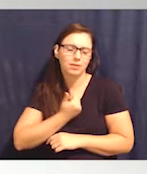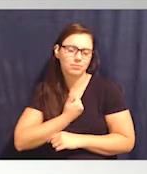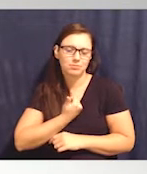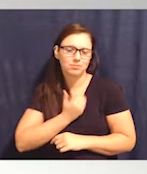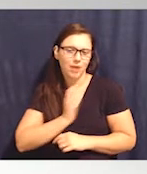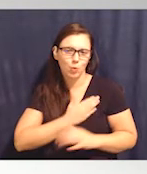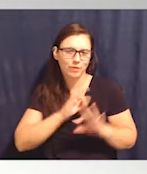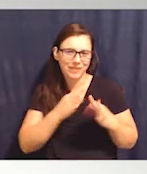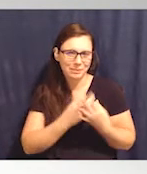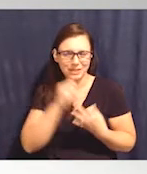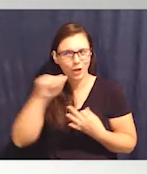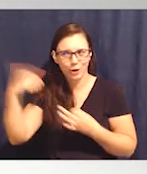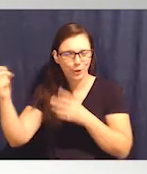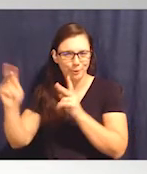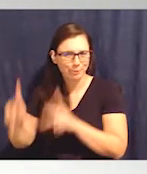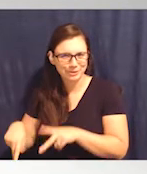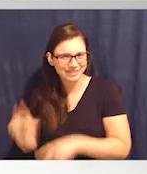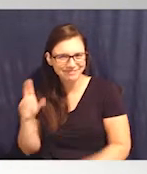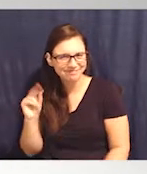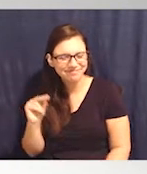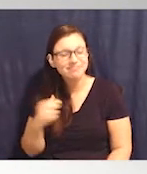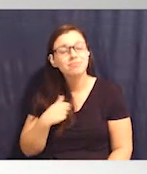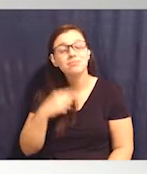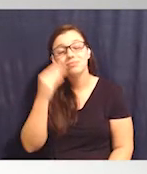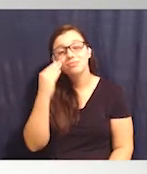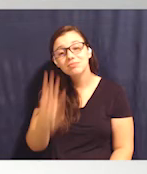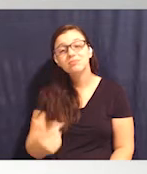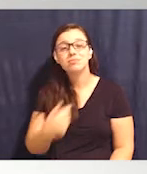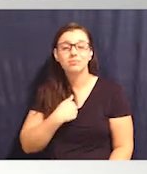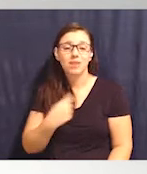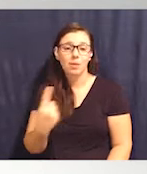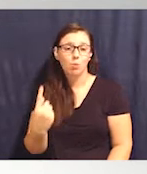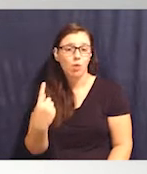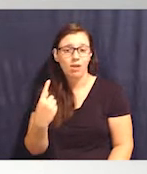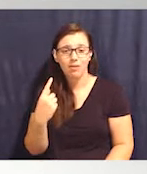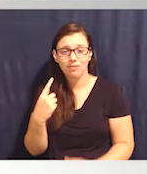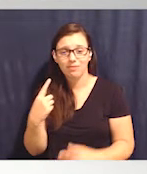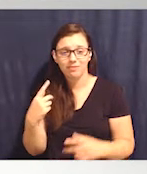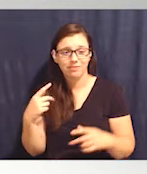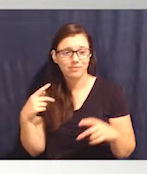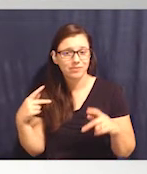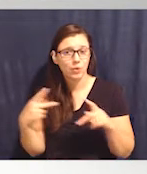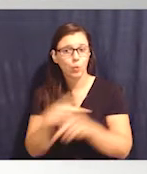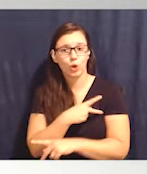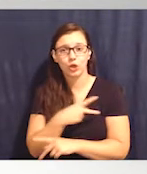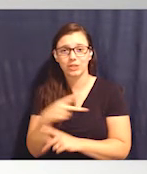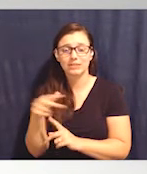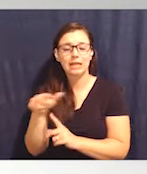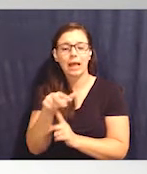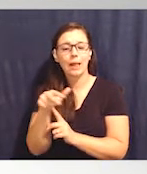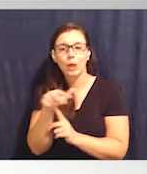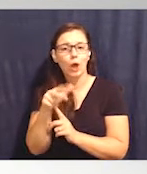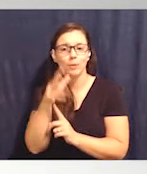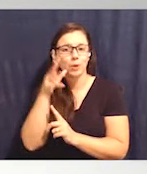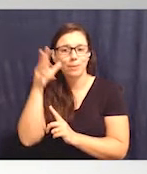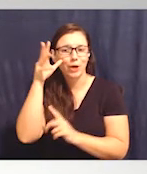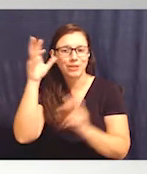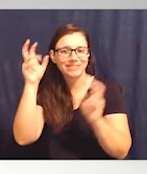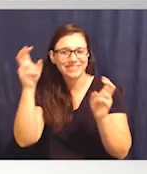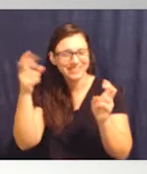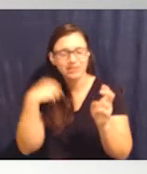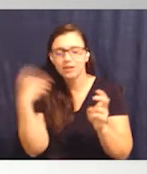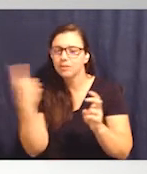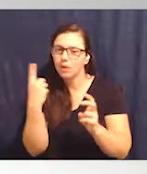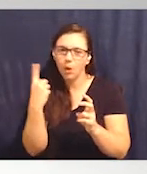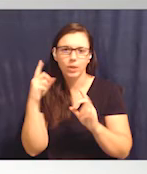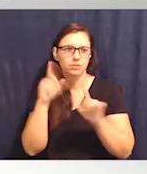off the bat, I am probably one of the worst helicopter parents you ever know. So I'm constantly in therapy for this, and these